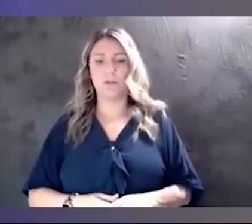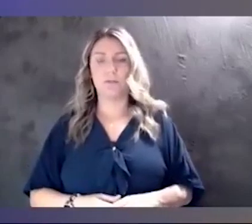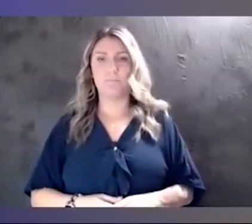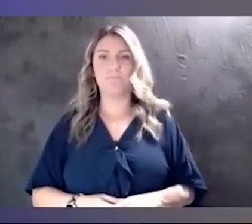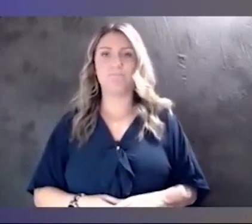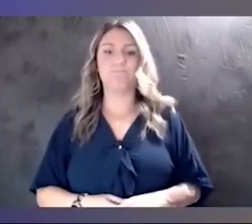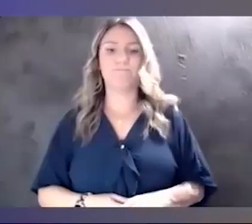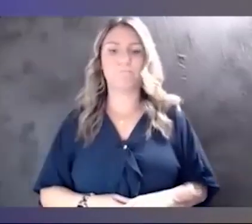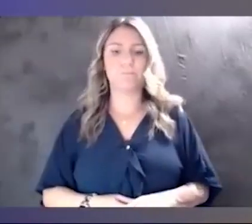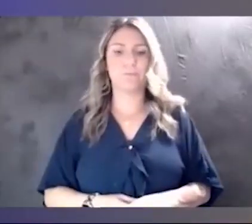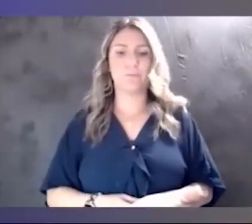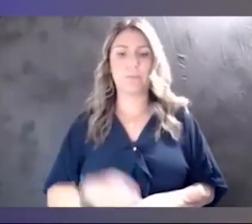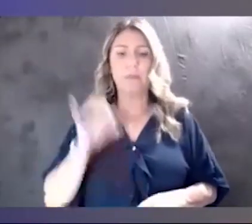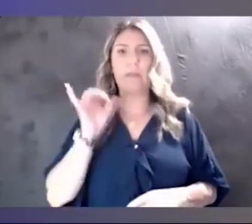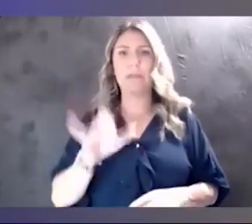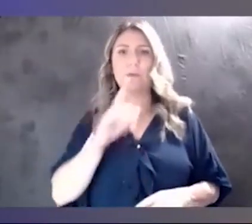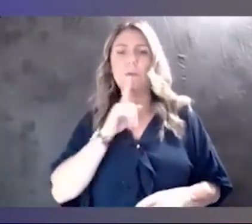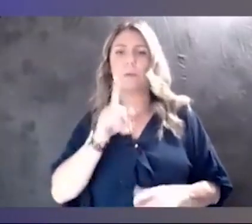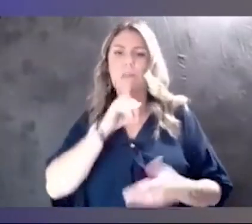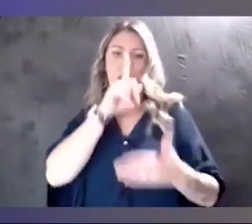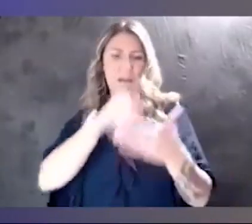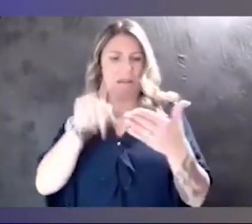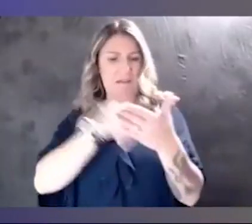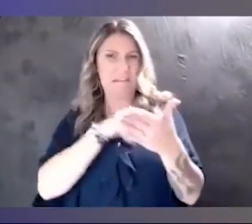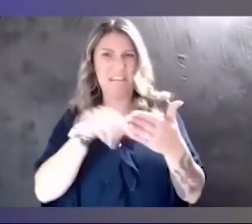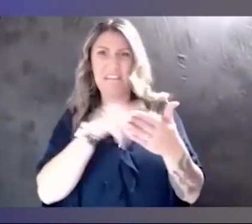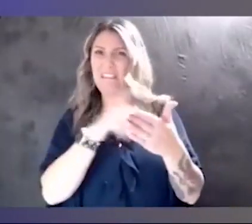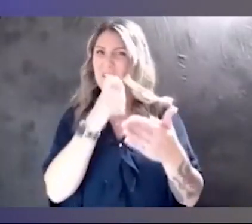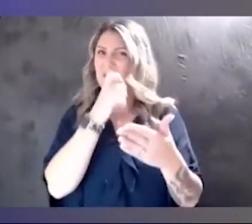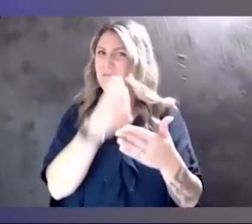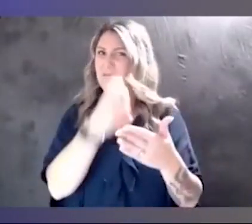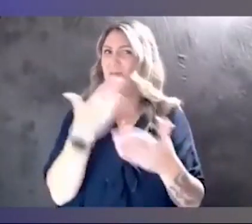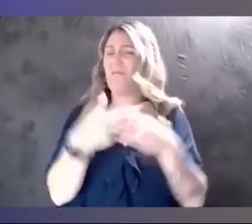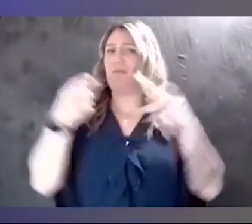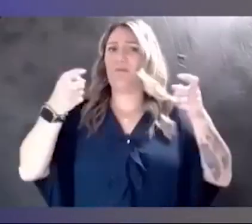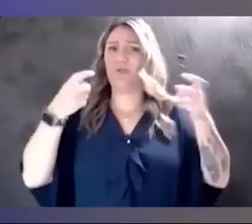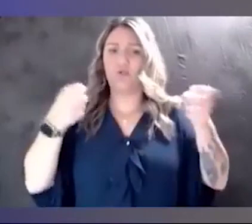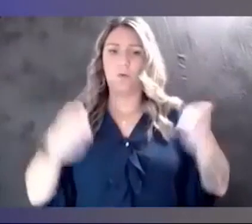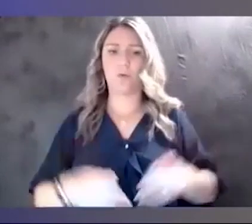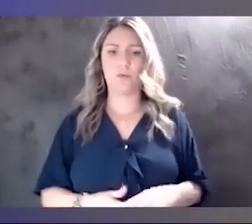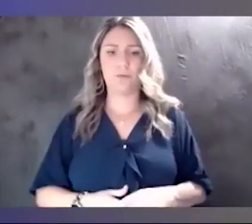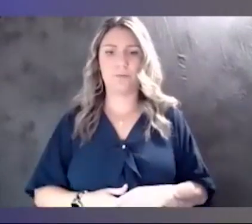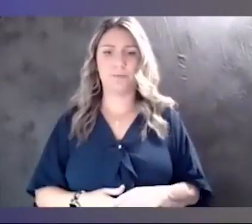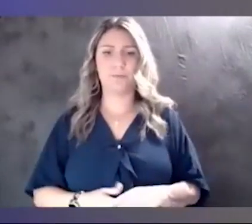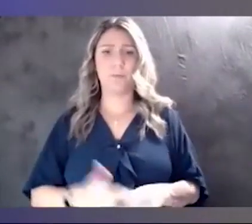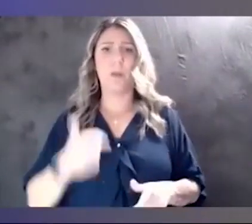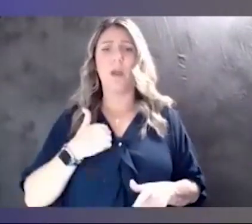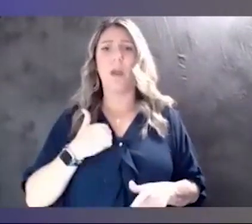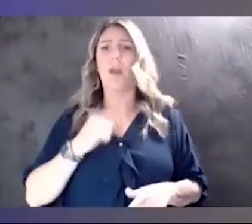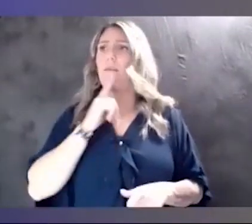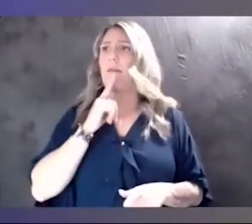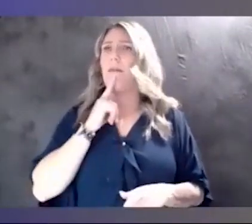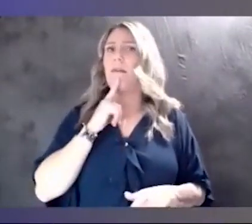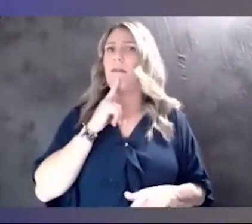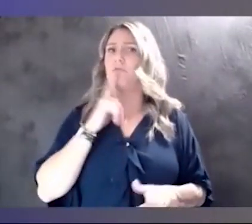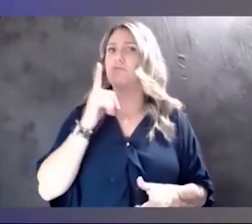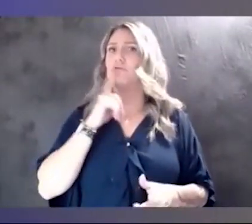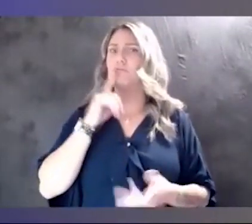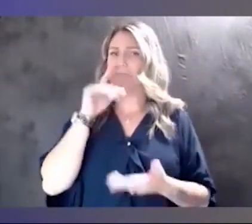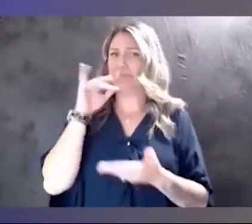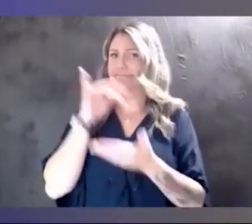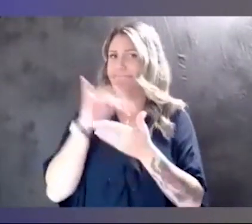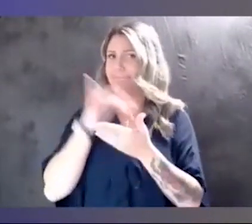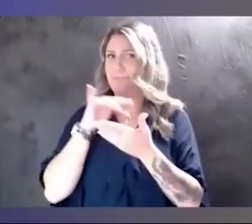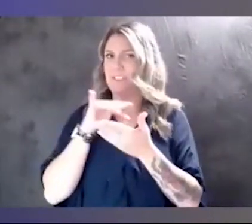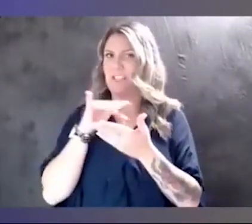criticized because it was not very well controlled. I actually pulled a study on influenza many years ago, pre-COVID,